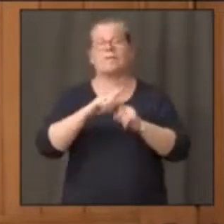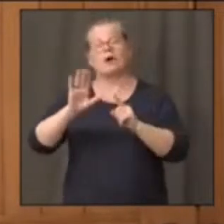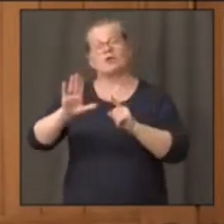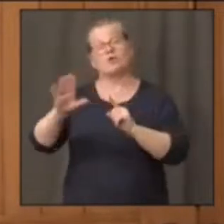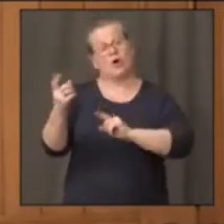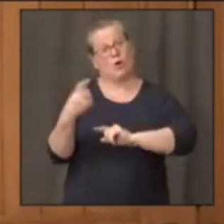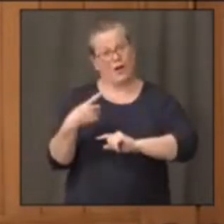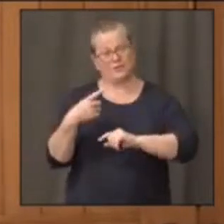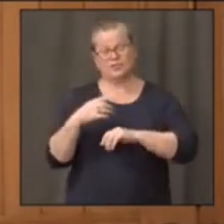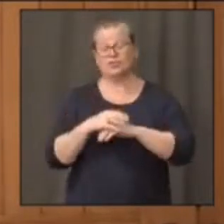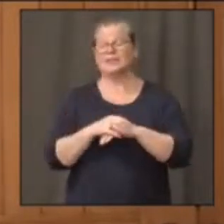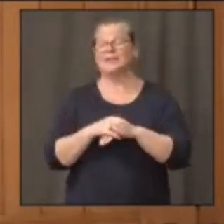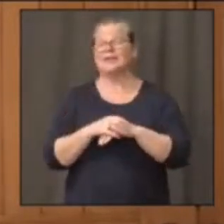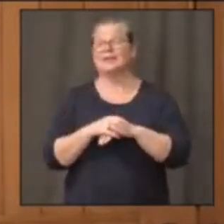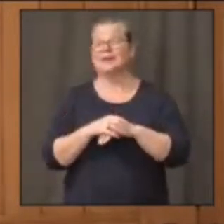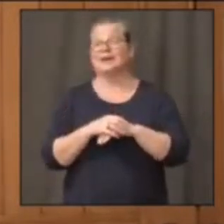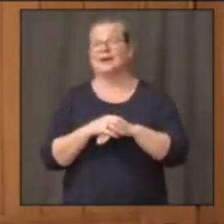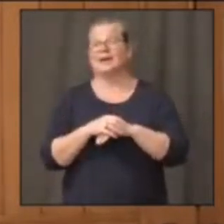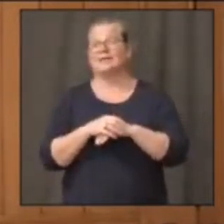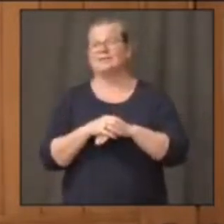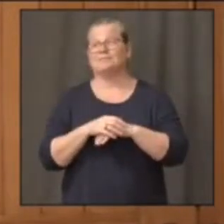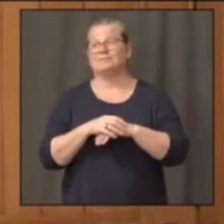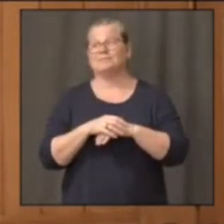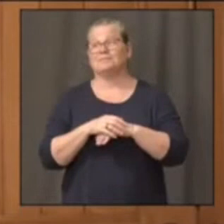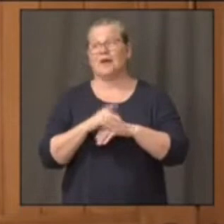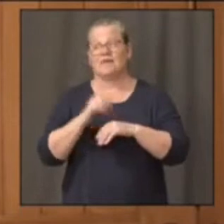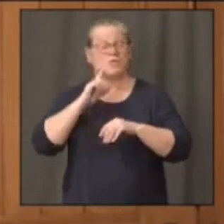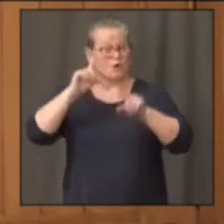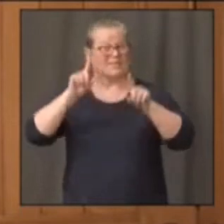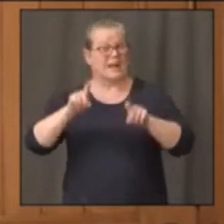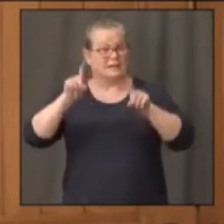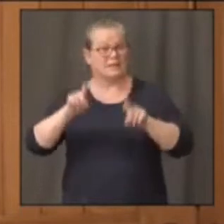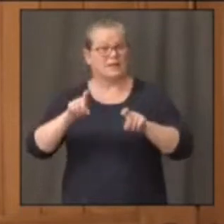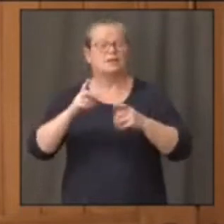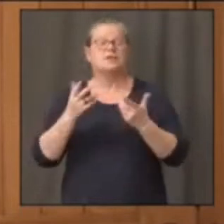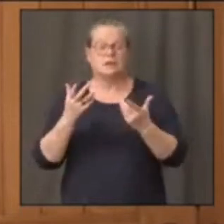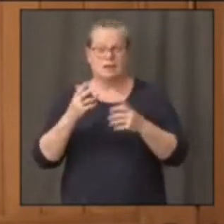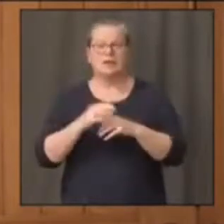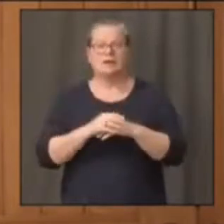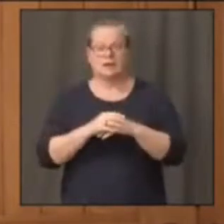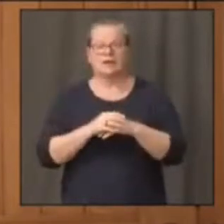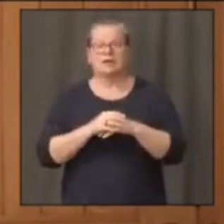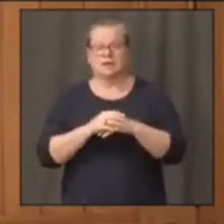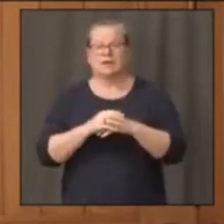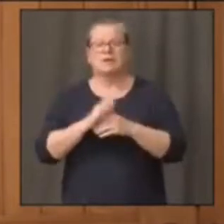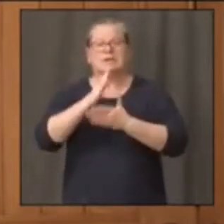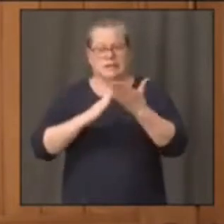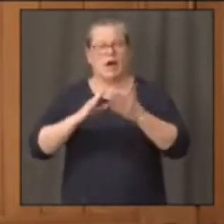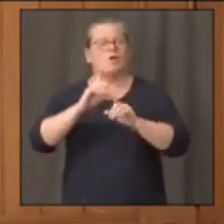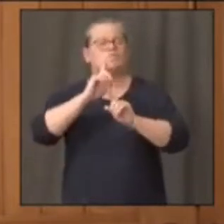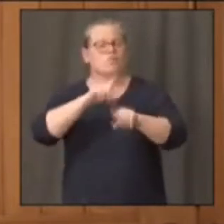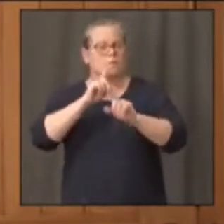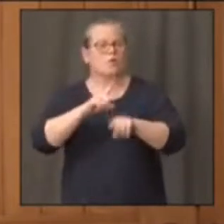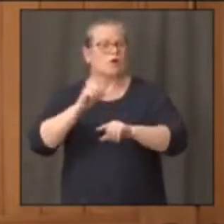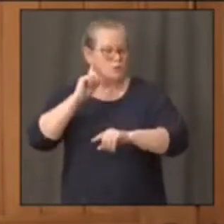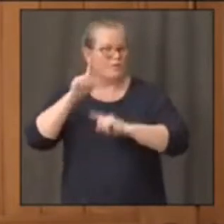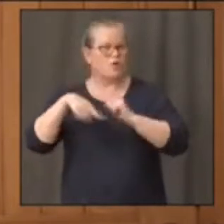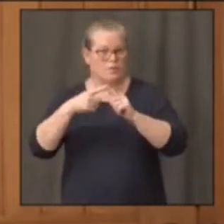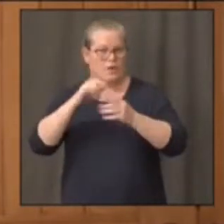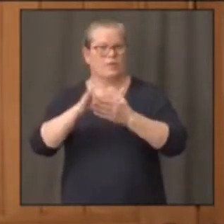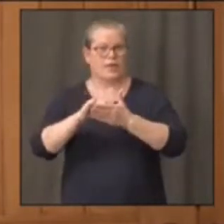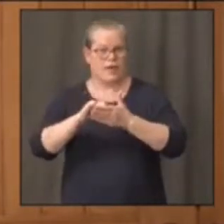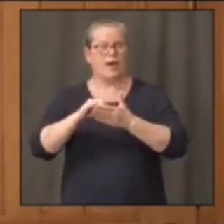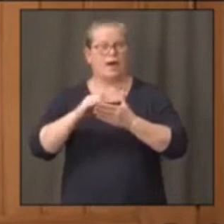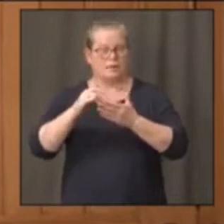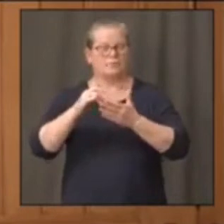with regards to testing delays, we have heard some reports of that from some private testing providers. We